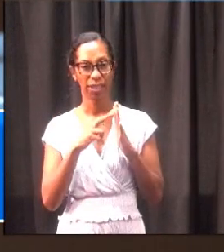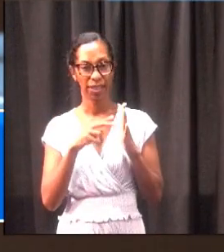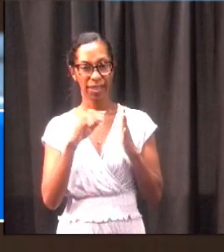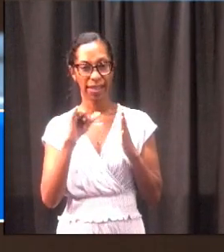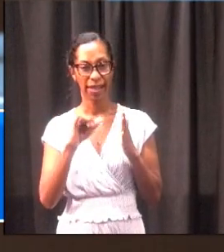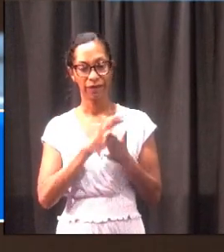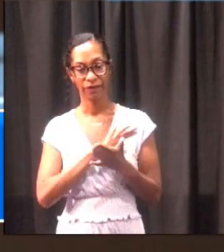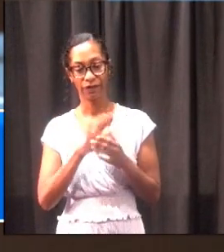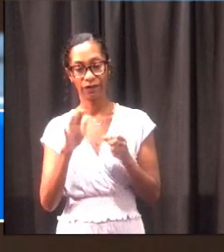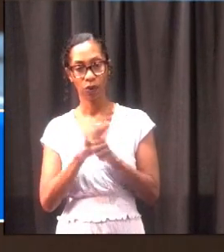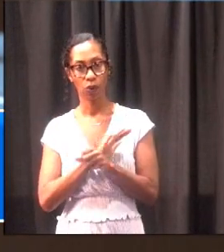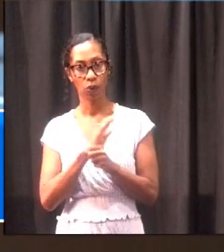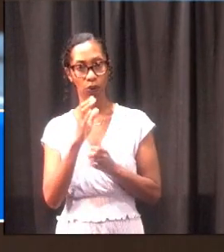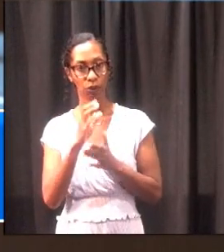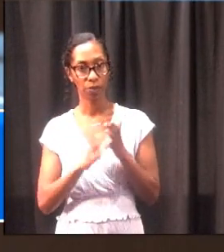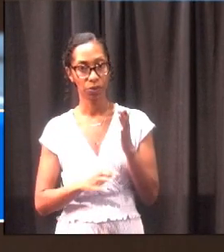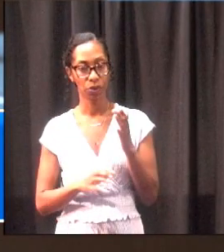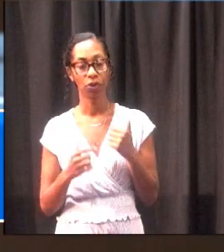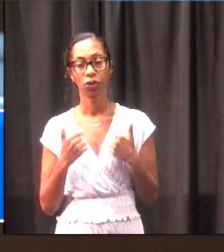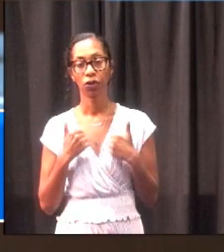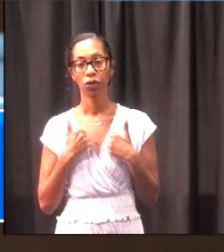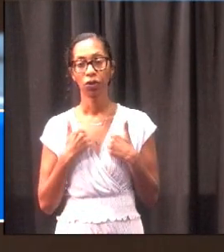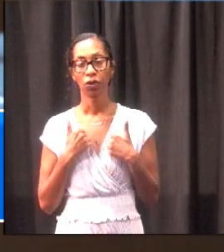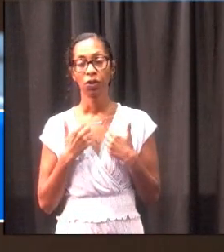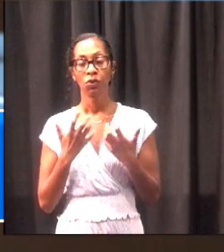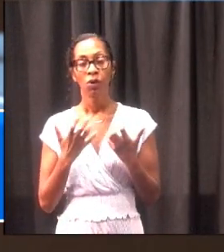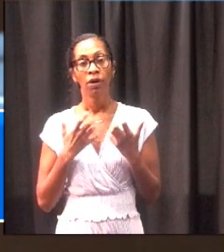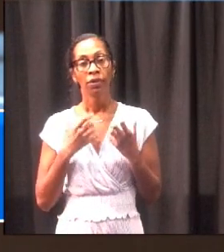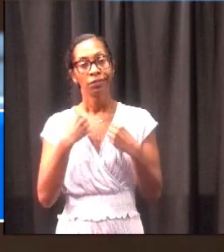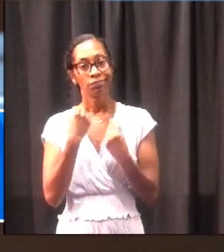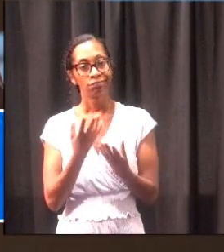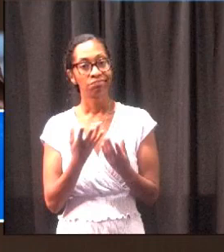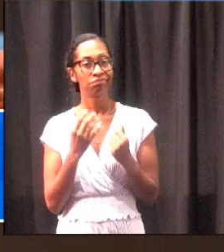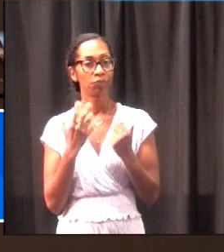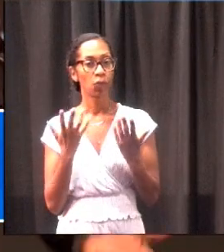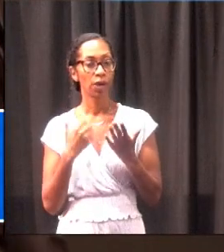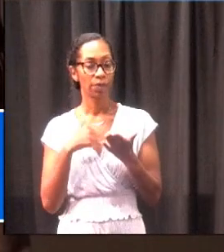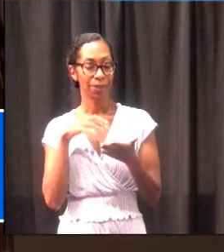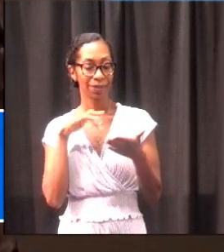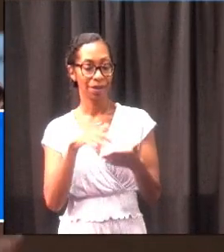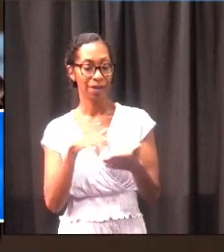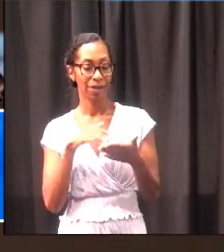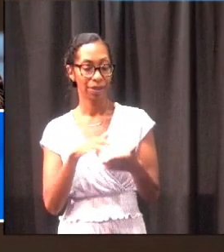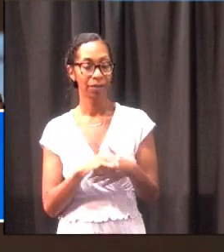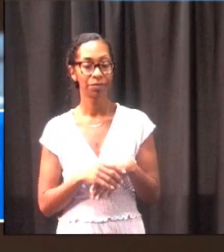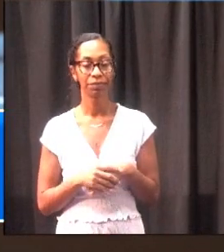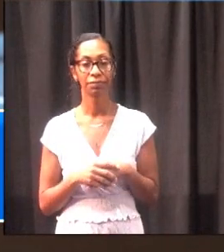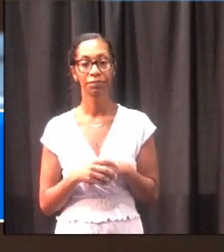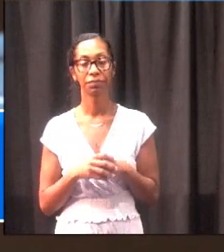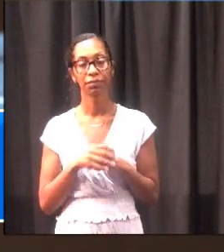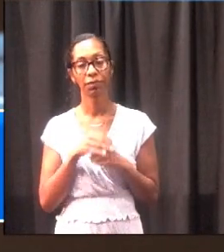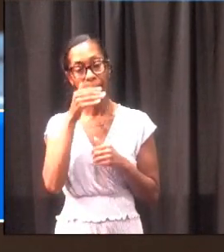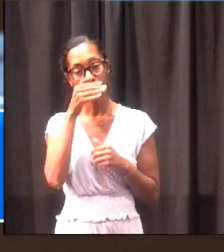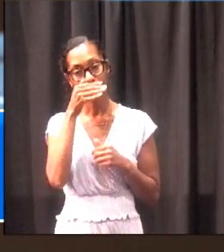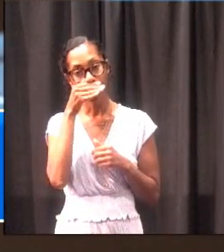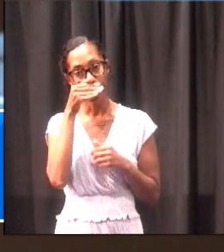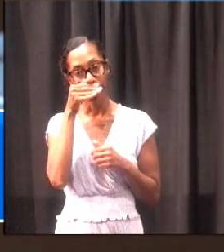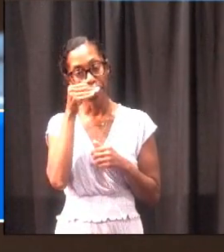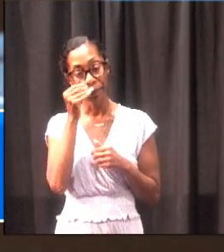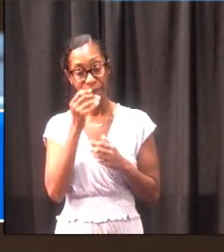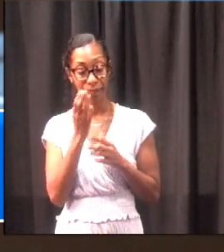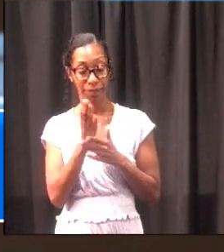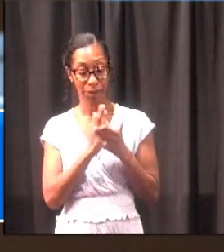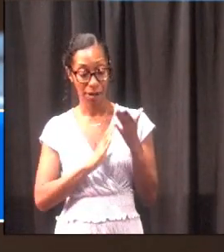things that as I was studying this week and how certain texts just grab your spirit and just pulls you